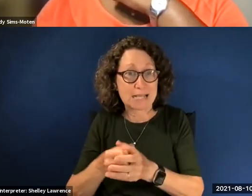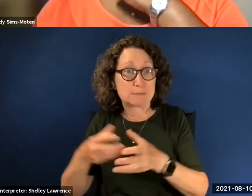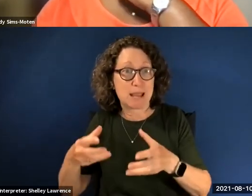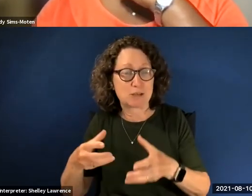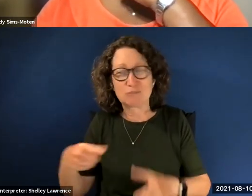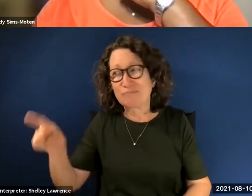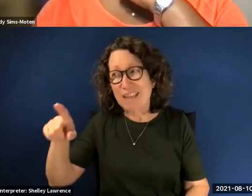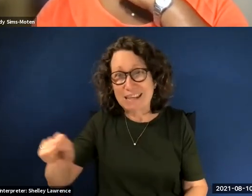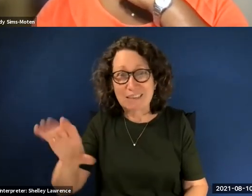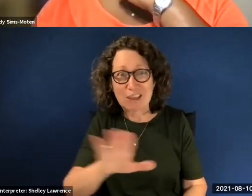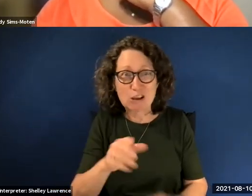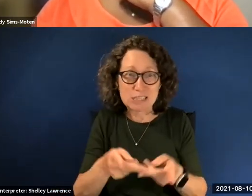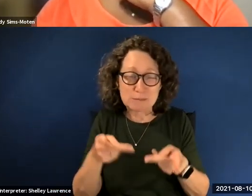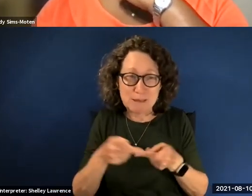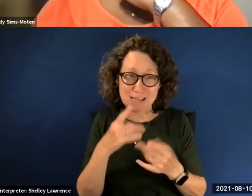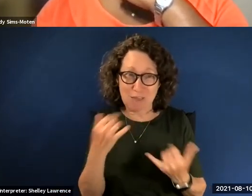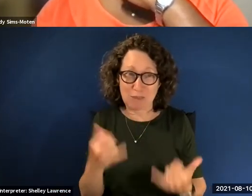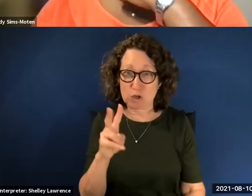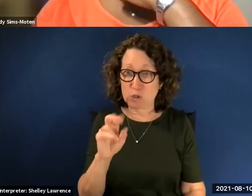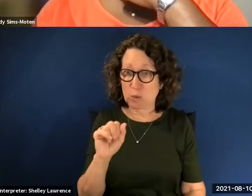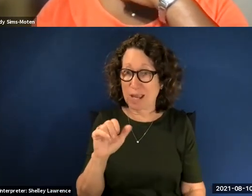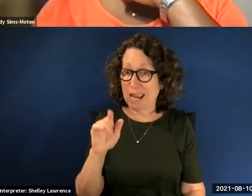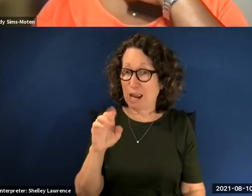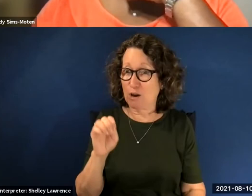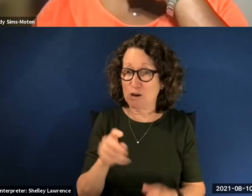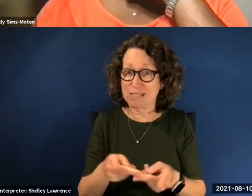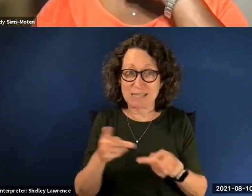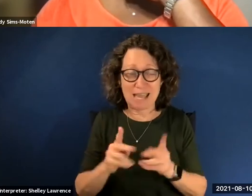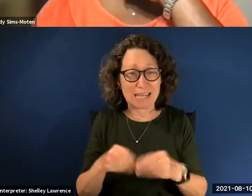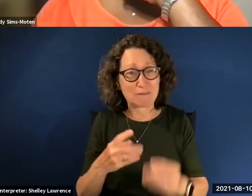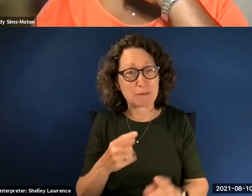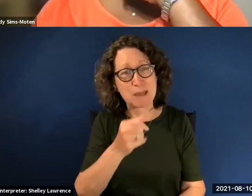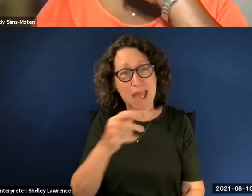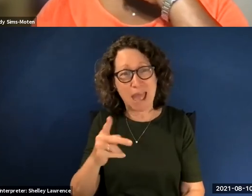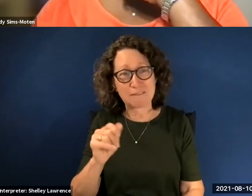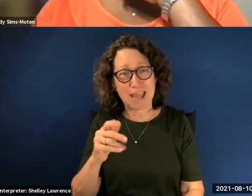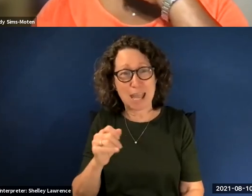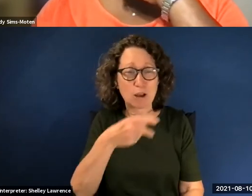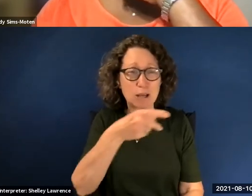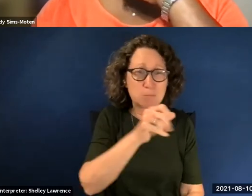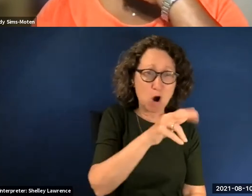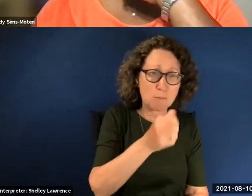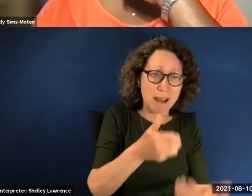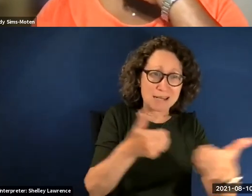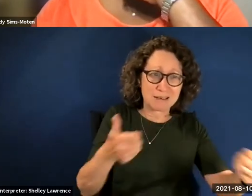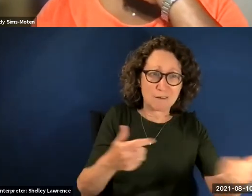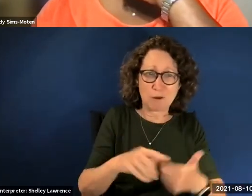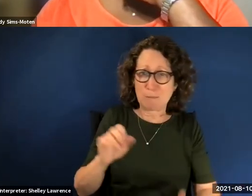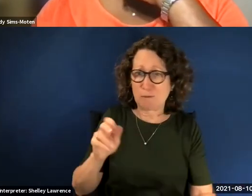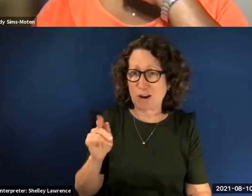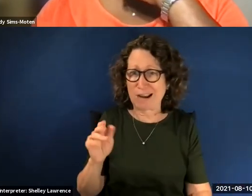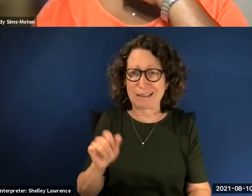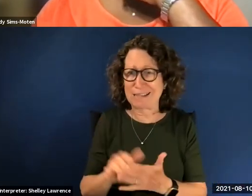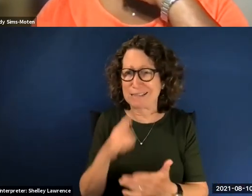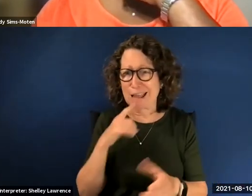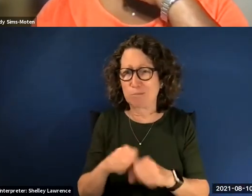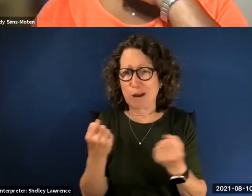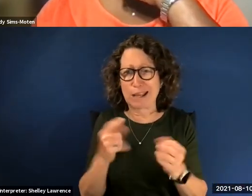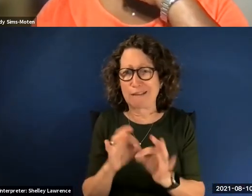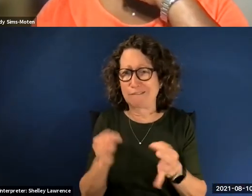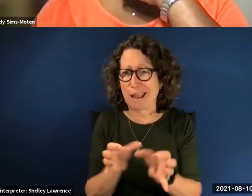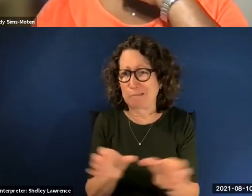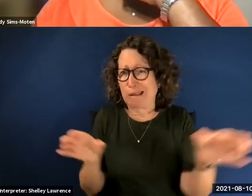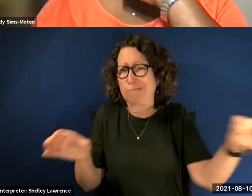They need their space on their current 2-acre site. Giving them half an acre at Parma and detaching it from Franklin School is like breaking up a